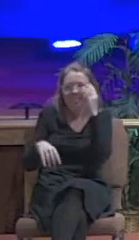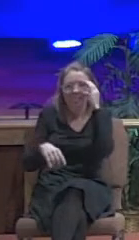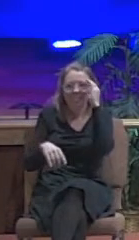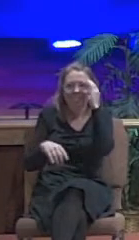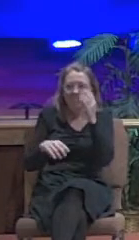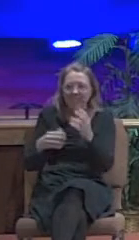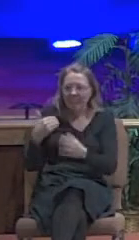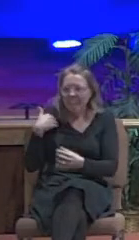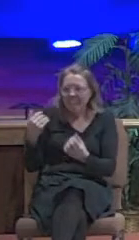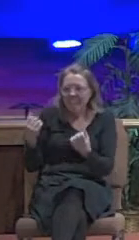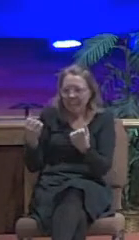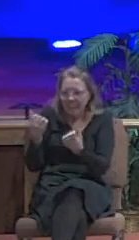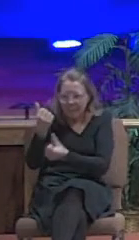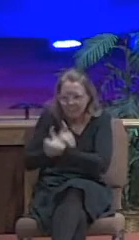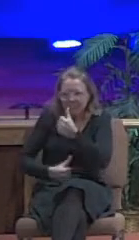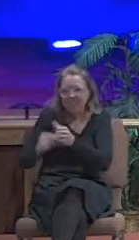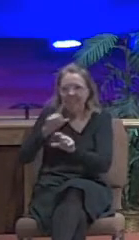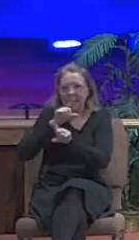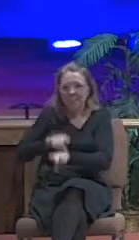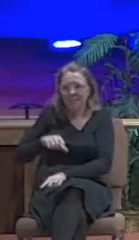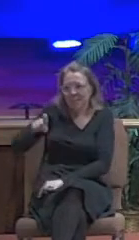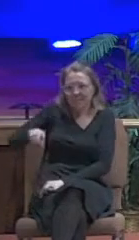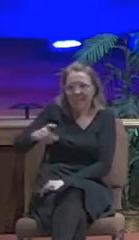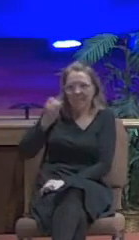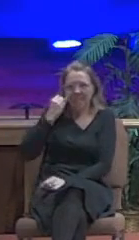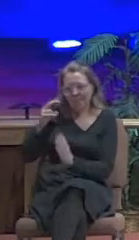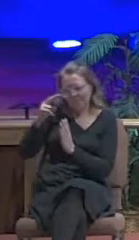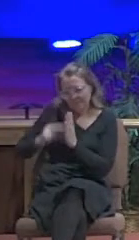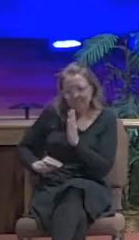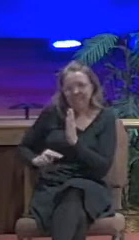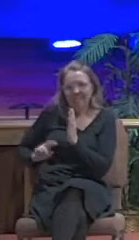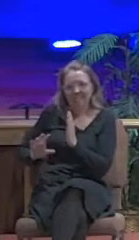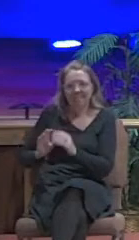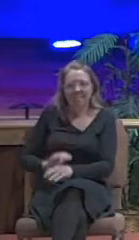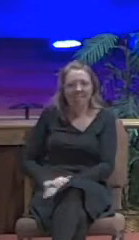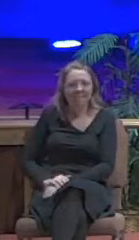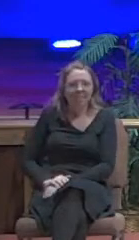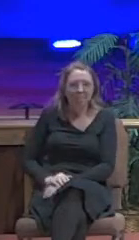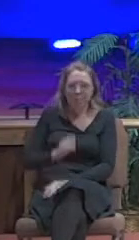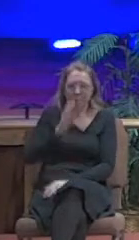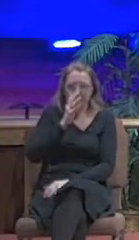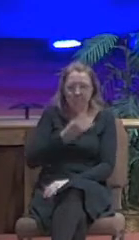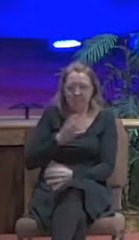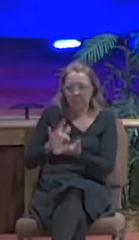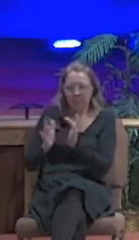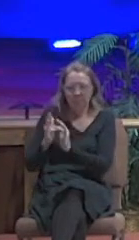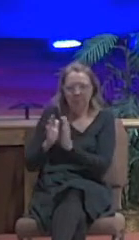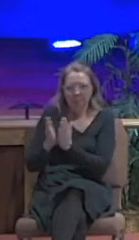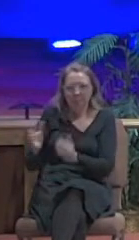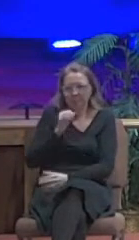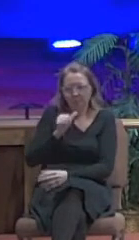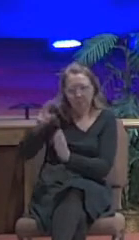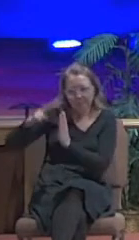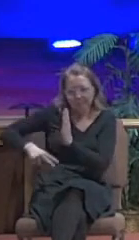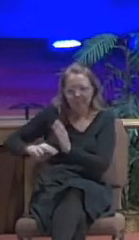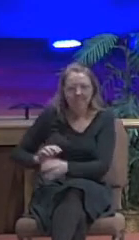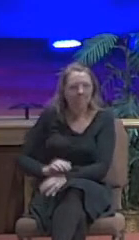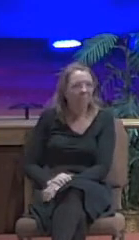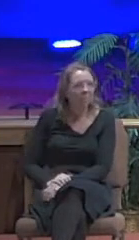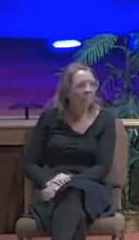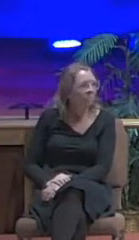But we've gotten away from reading our Bibles. So we're going to look